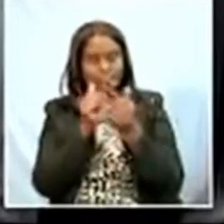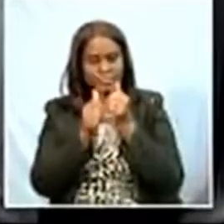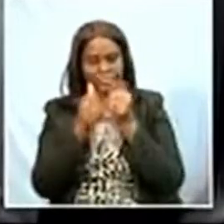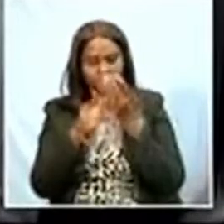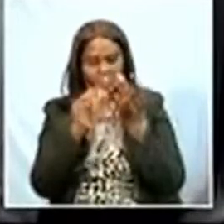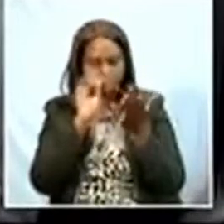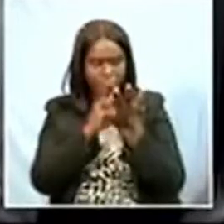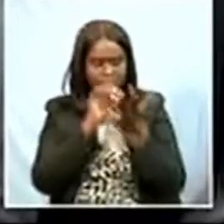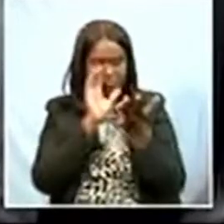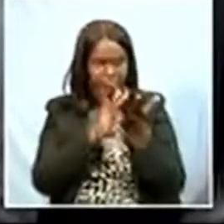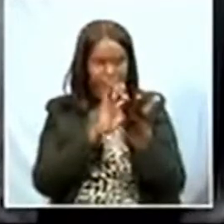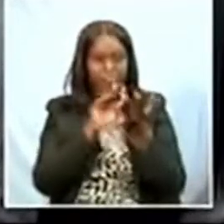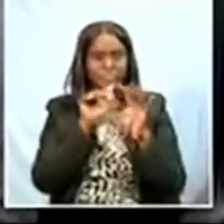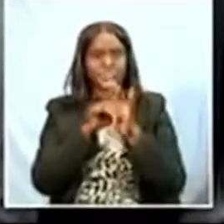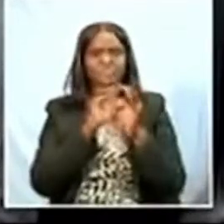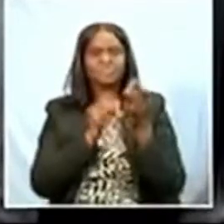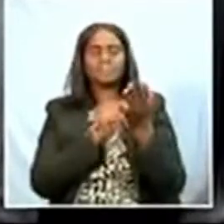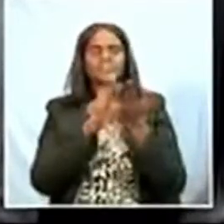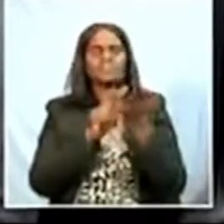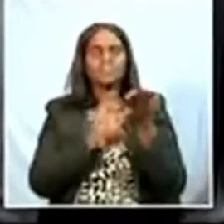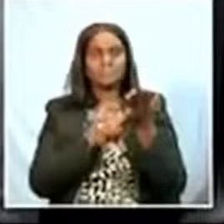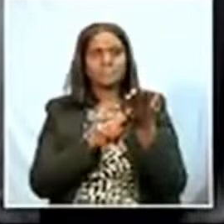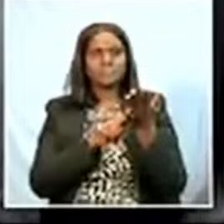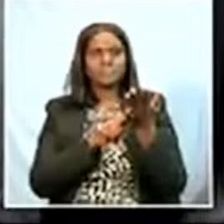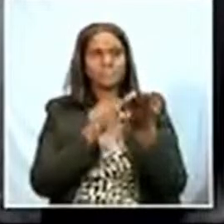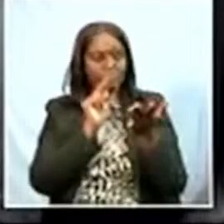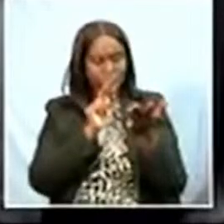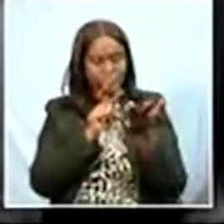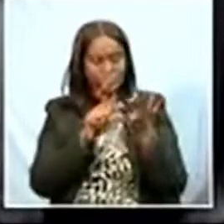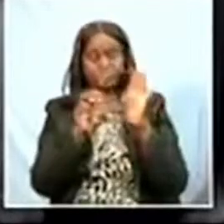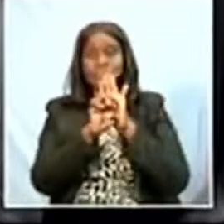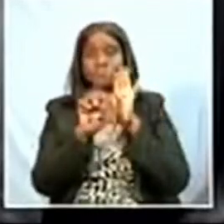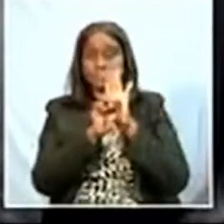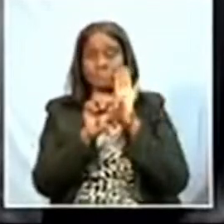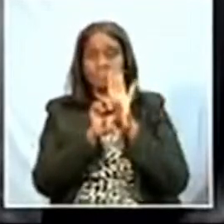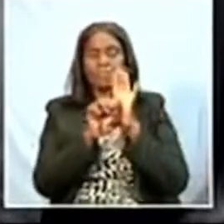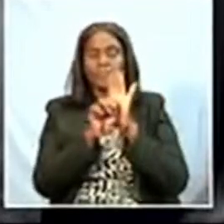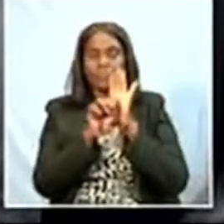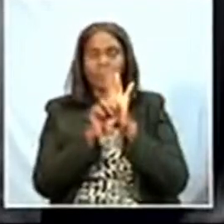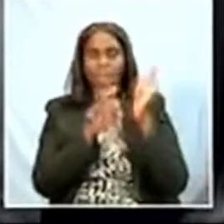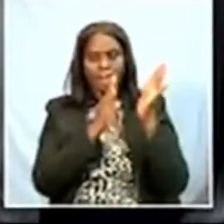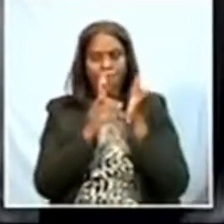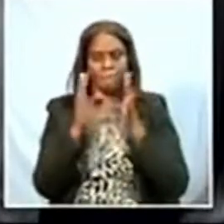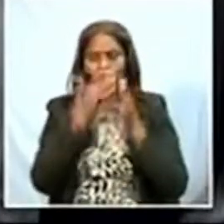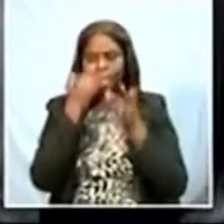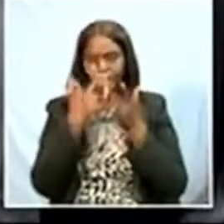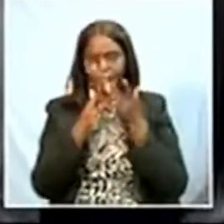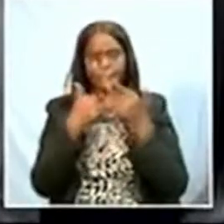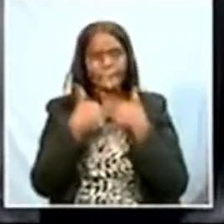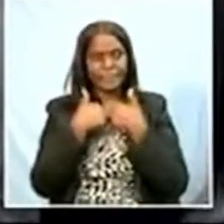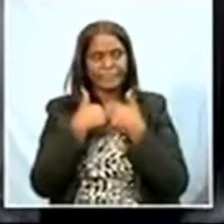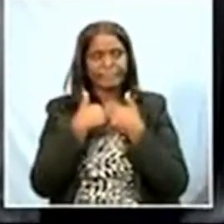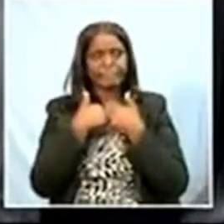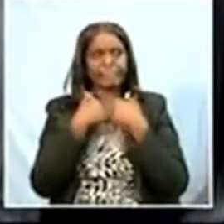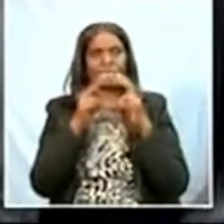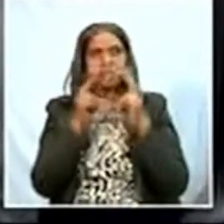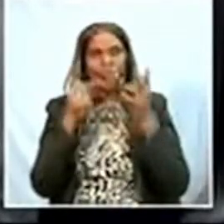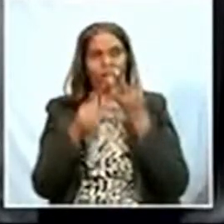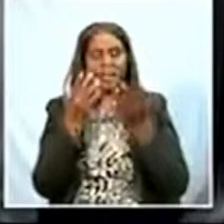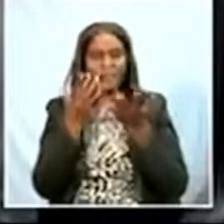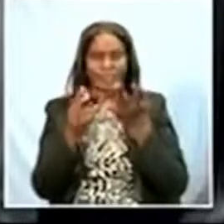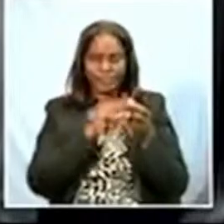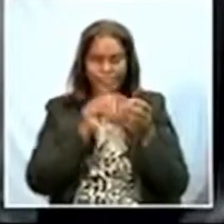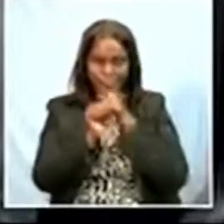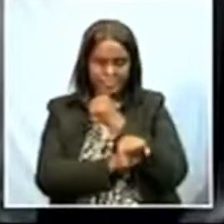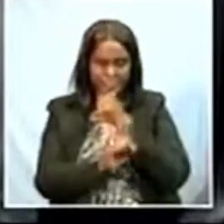should put in our report, that such measures should be taken so that member